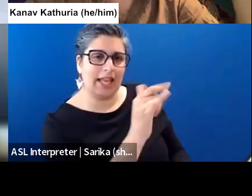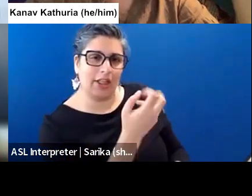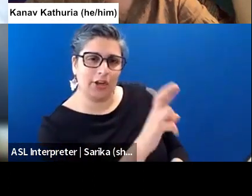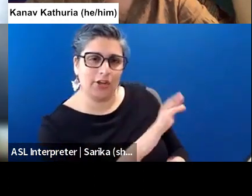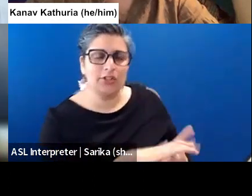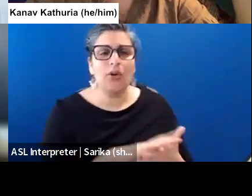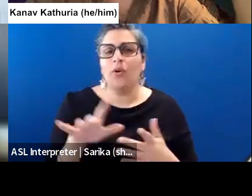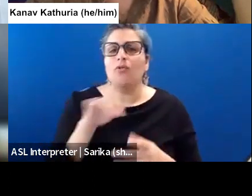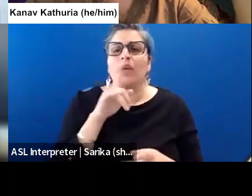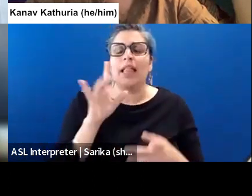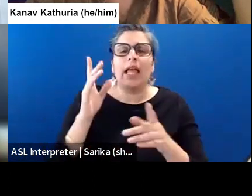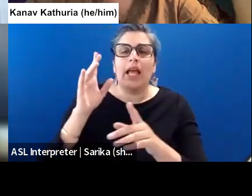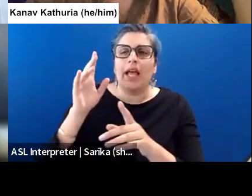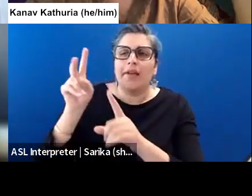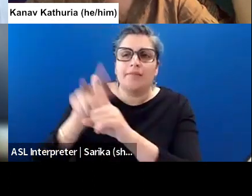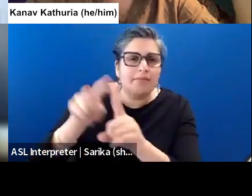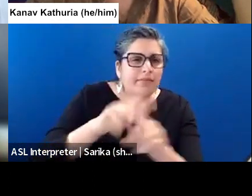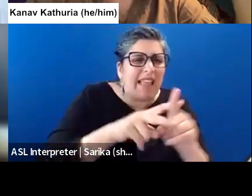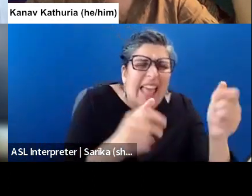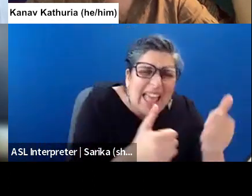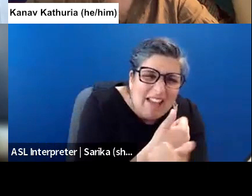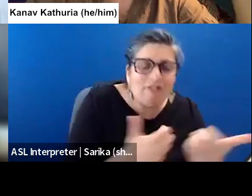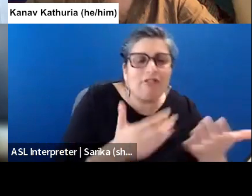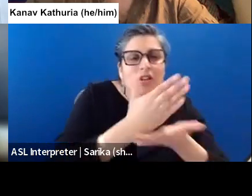touches on everything, every aspect of how we organize society.